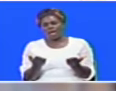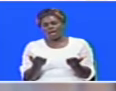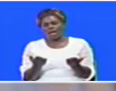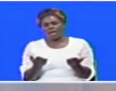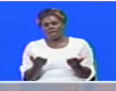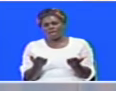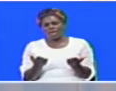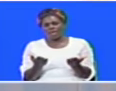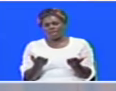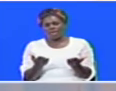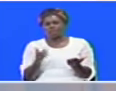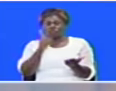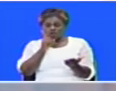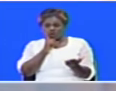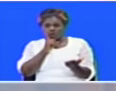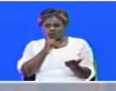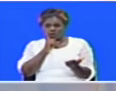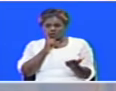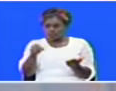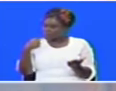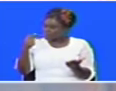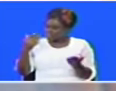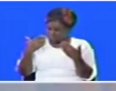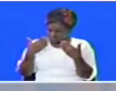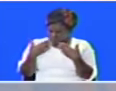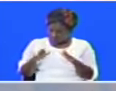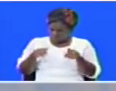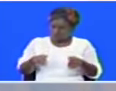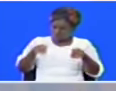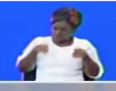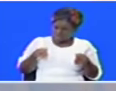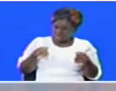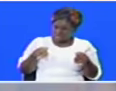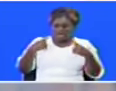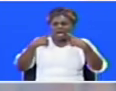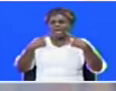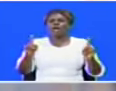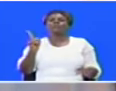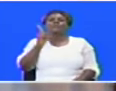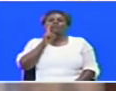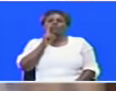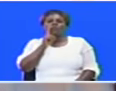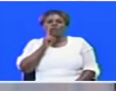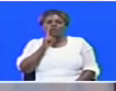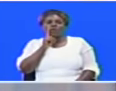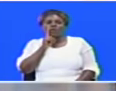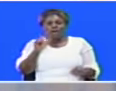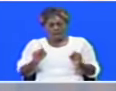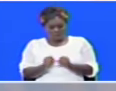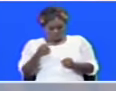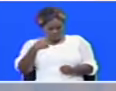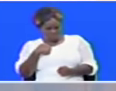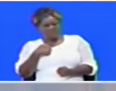die in the elections tomorrow. And as you have said, we wait first of all for the outcome tomorrow. But if it happens to